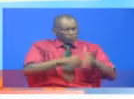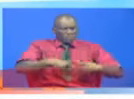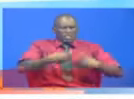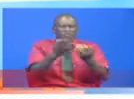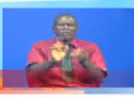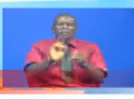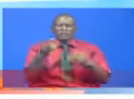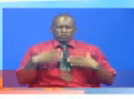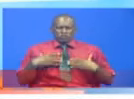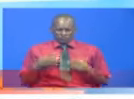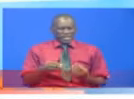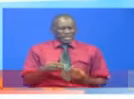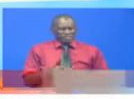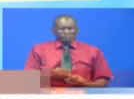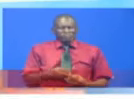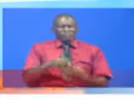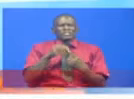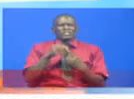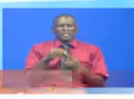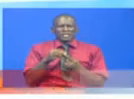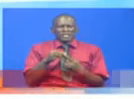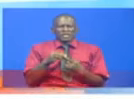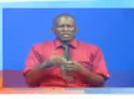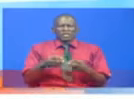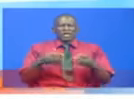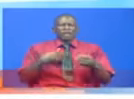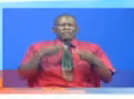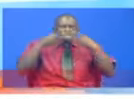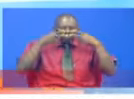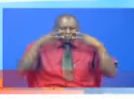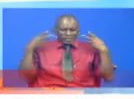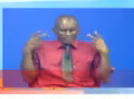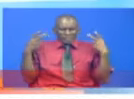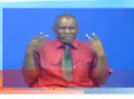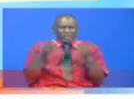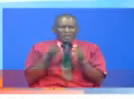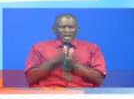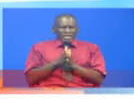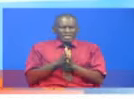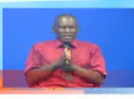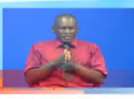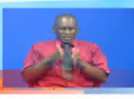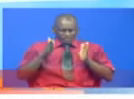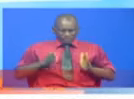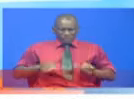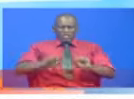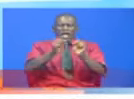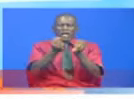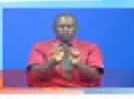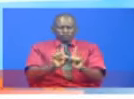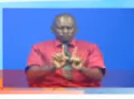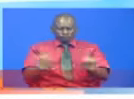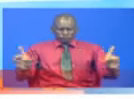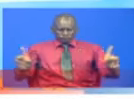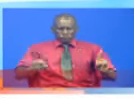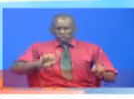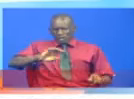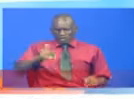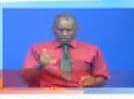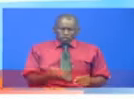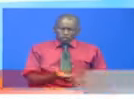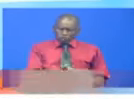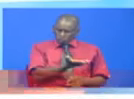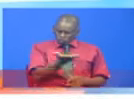place, particularly the wearing of masks, the physical and social distancing, because those